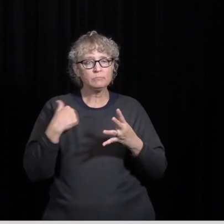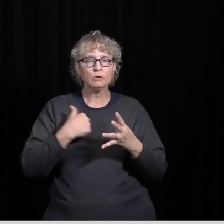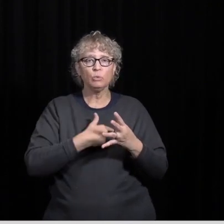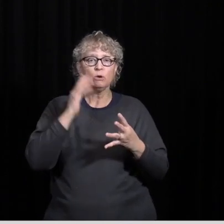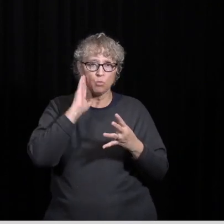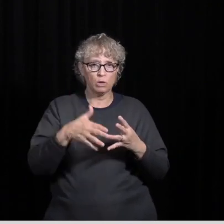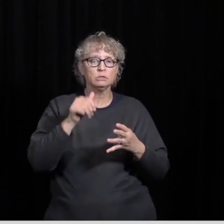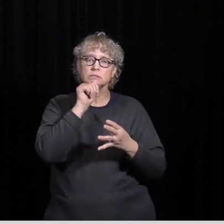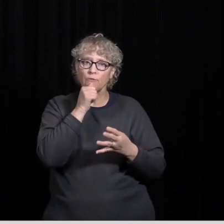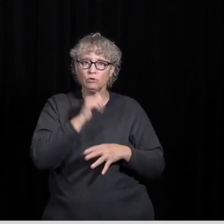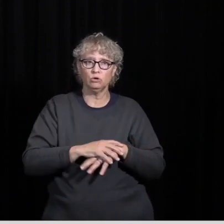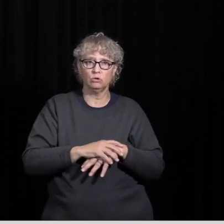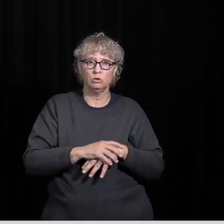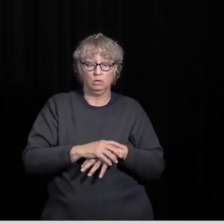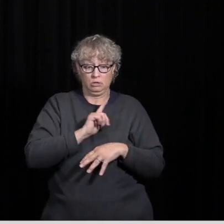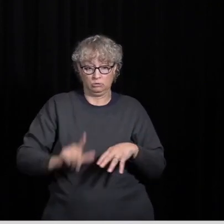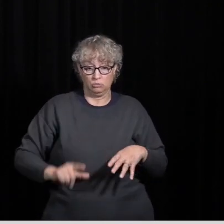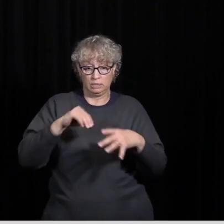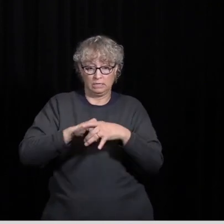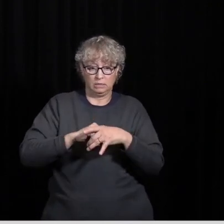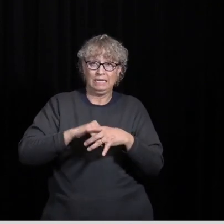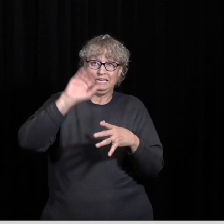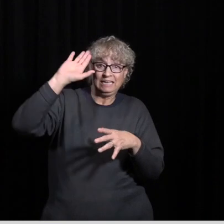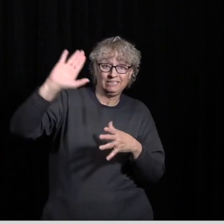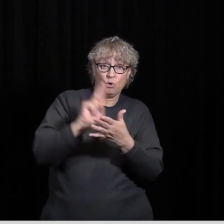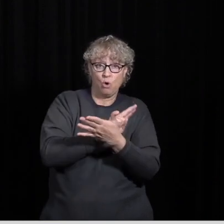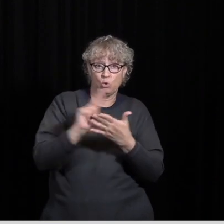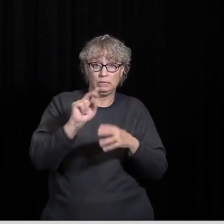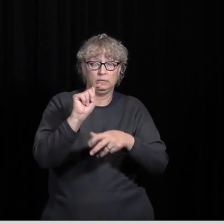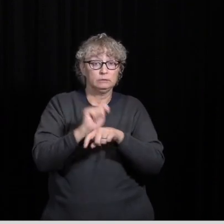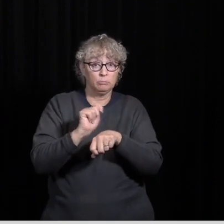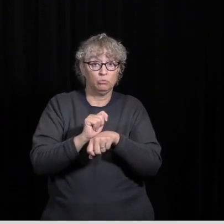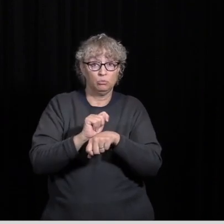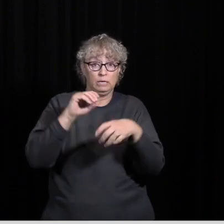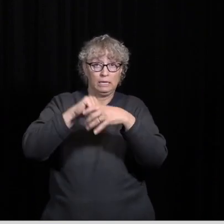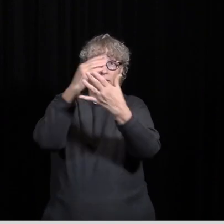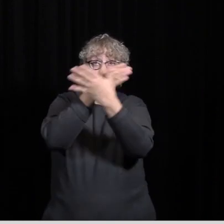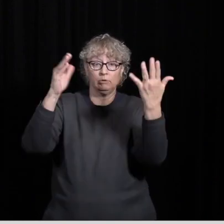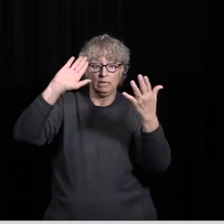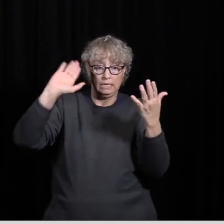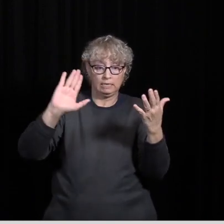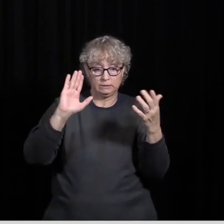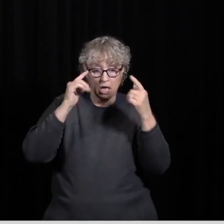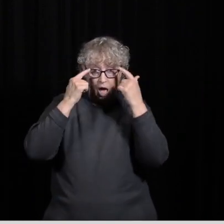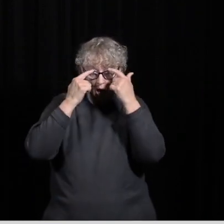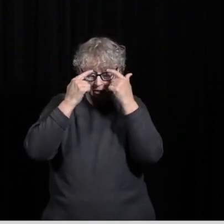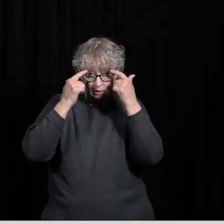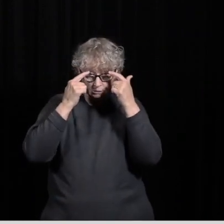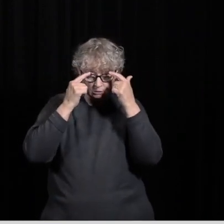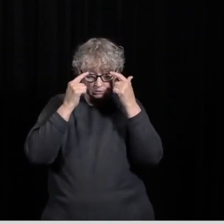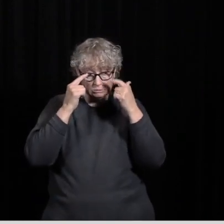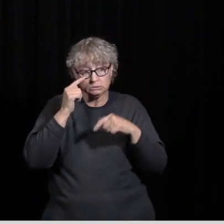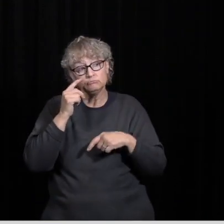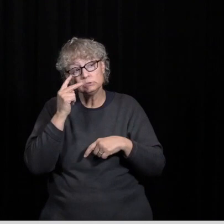tests Christians. The Lord in his holy temple, the Lord's throne is in heaven. His eyes see, his eyelids, listen, his eyelids test